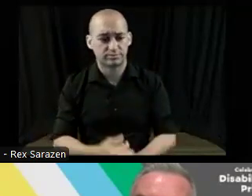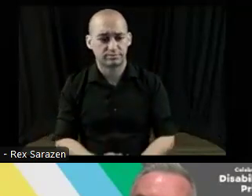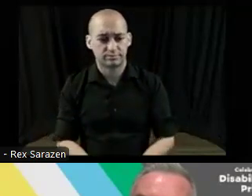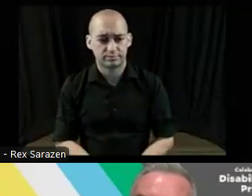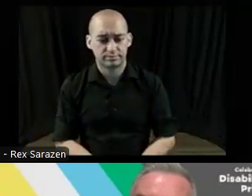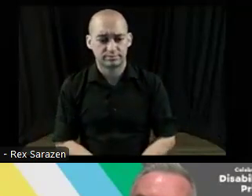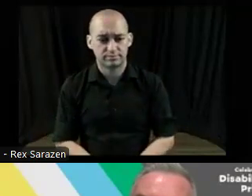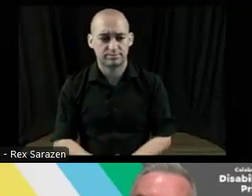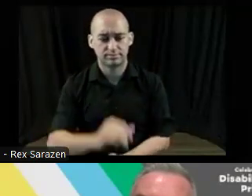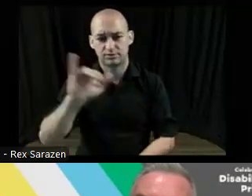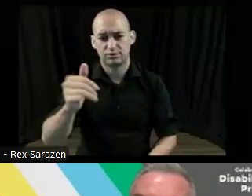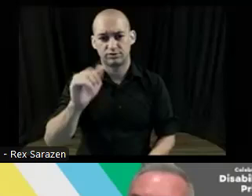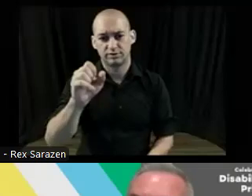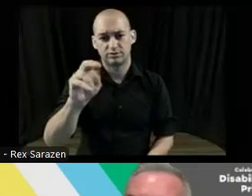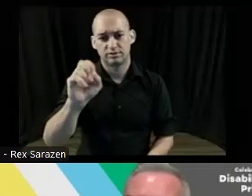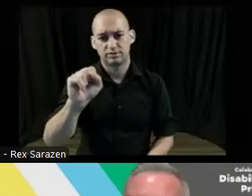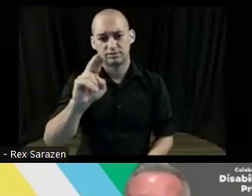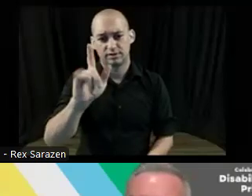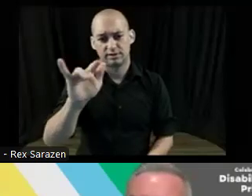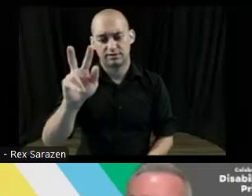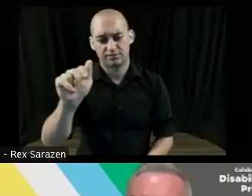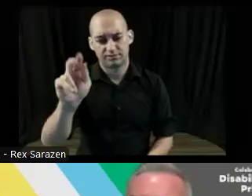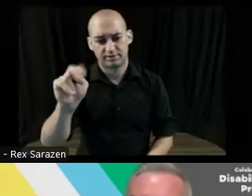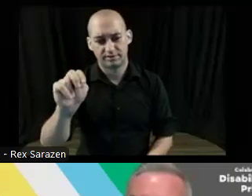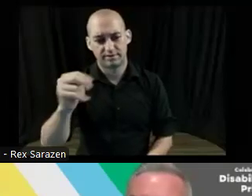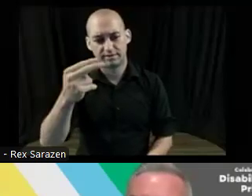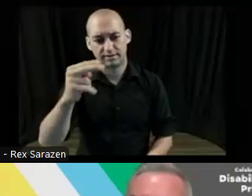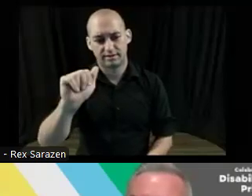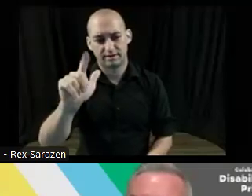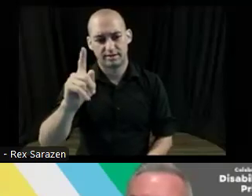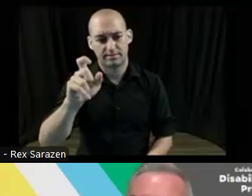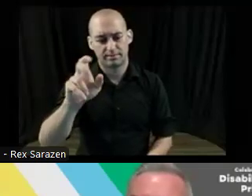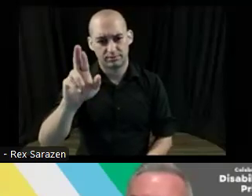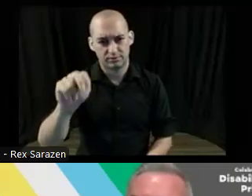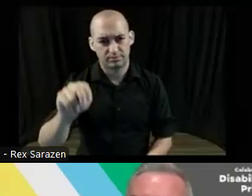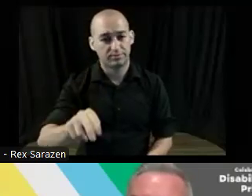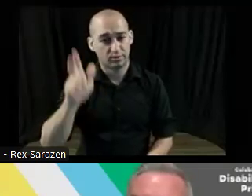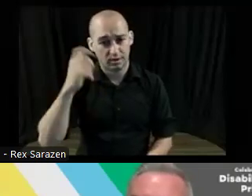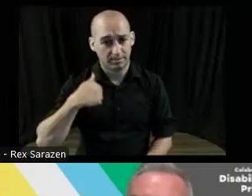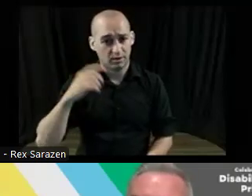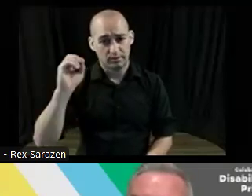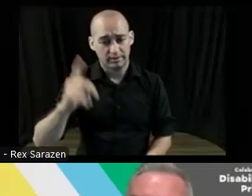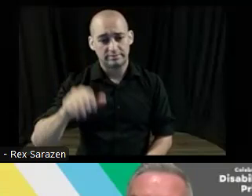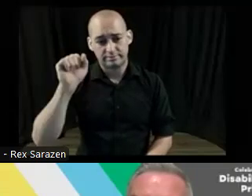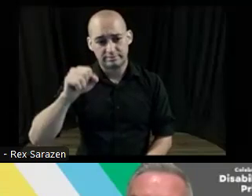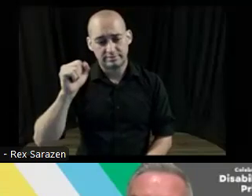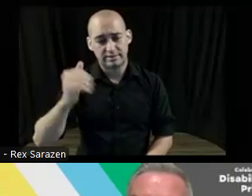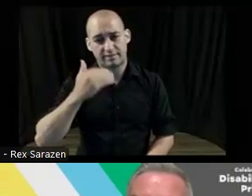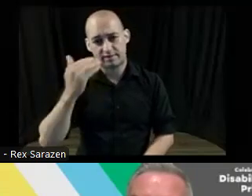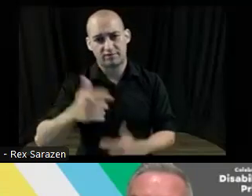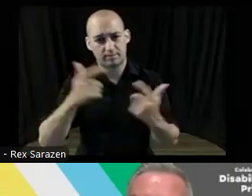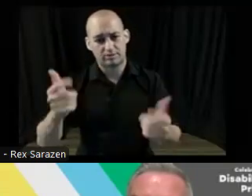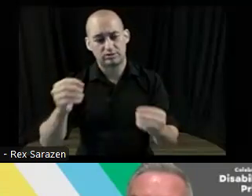Jason Sullivan, Hey. helper. Hi. Yeah, can you hear me okay? Yes. Yeah, thank you so much. More